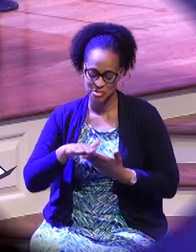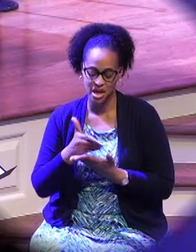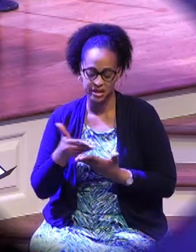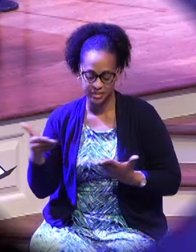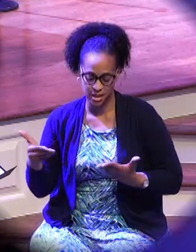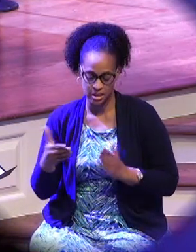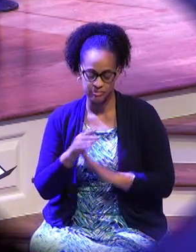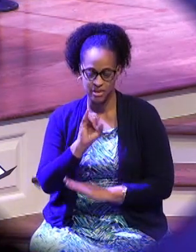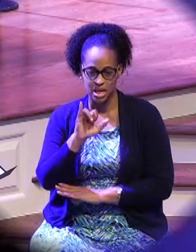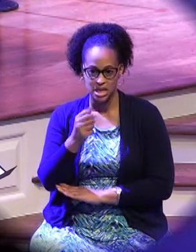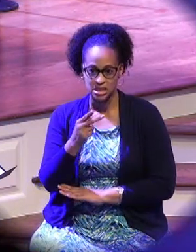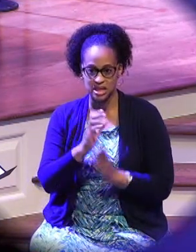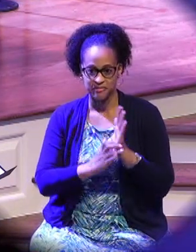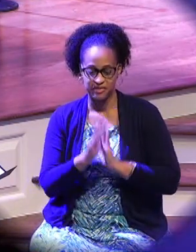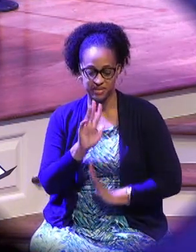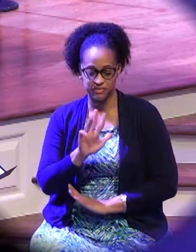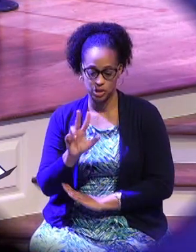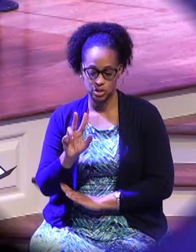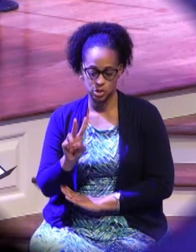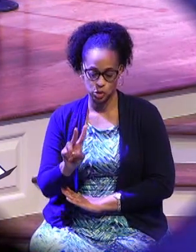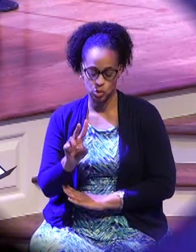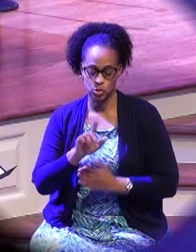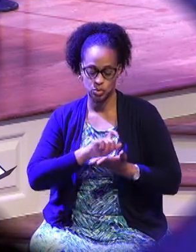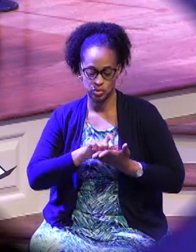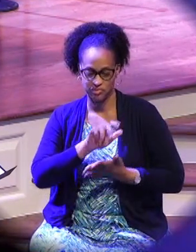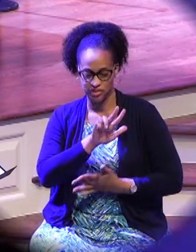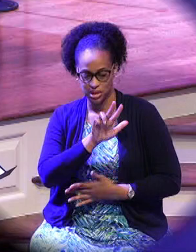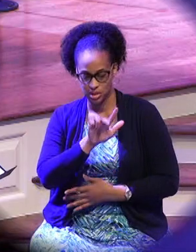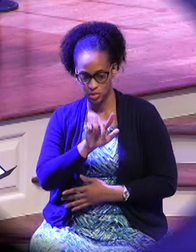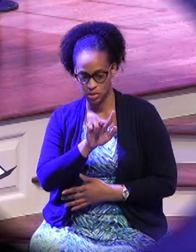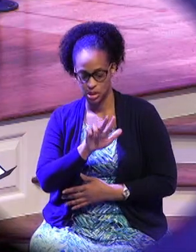Isaiah 52, verses 13 through 53,